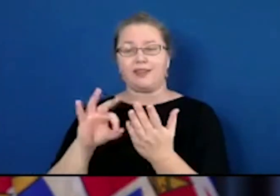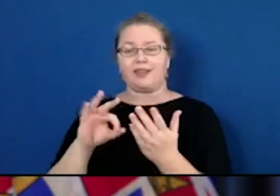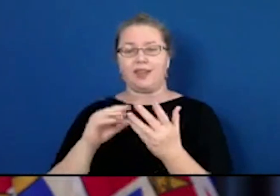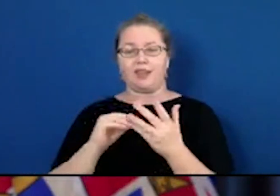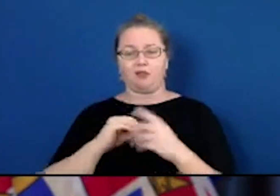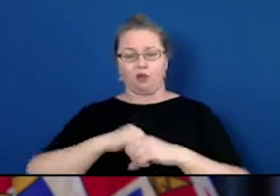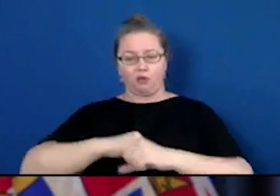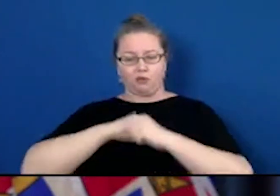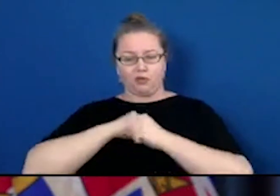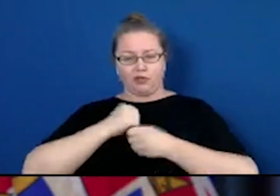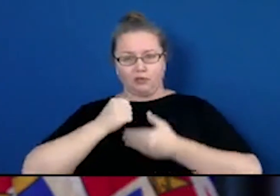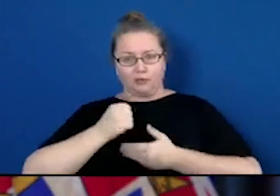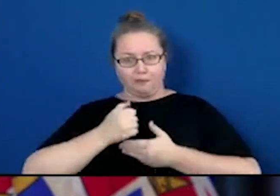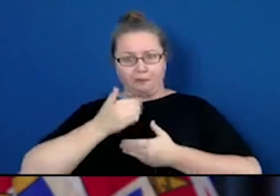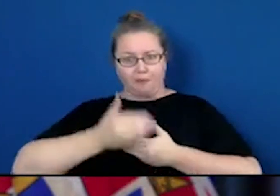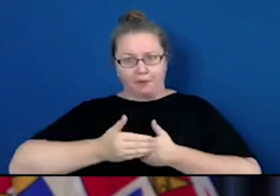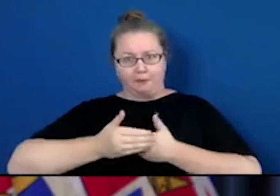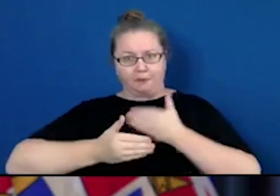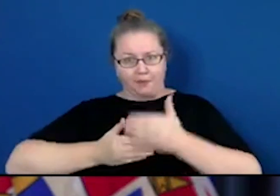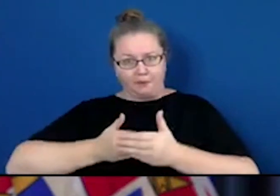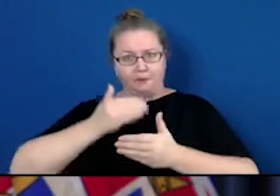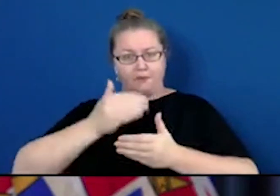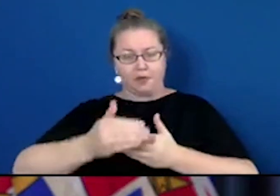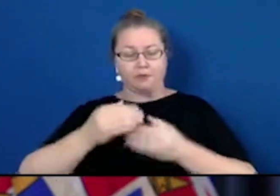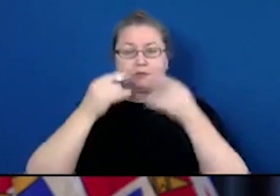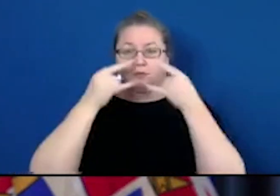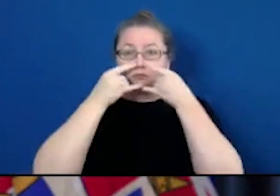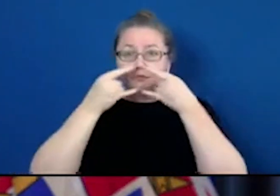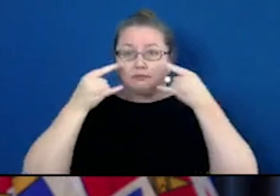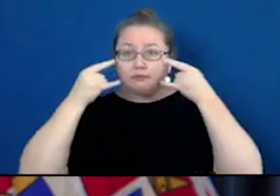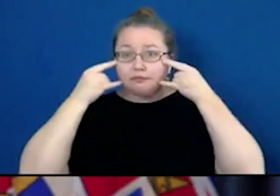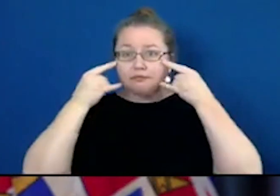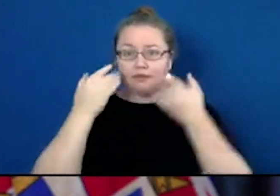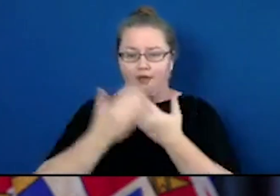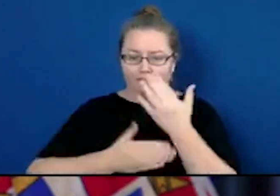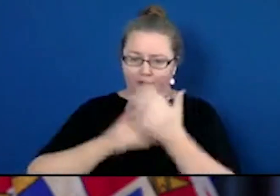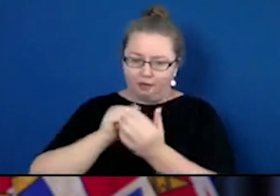in place, that's what stops those transmission events. And wearing a